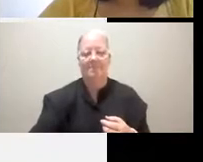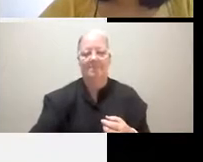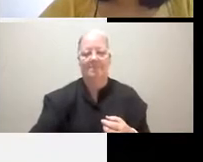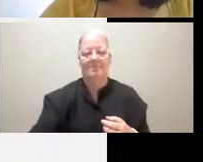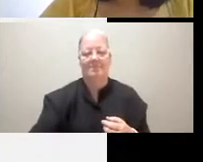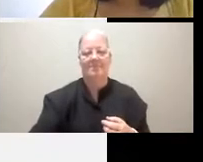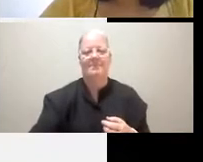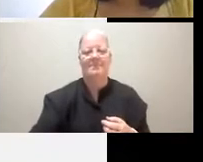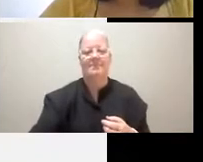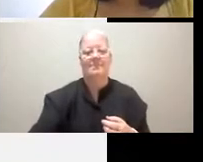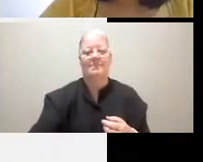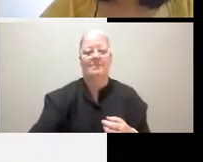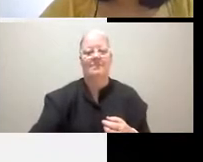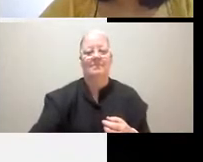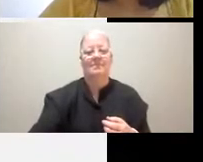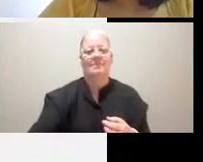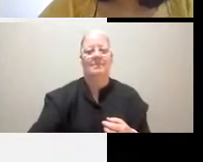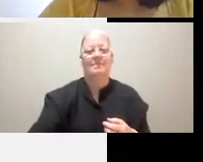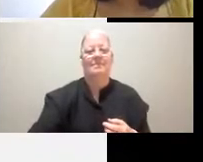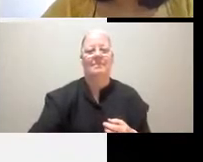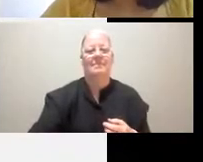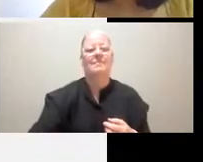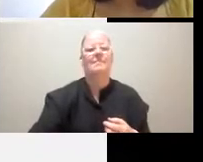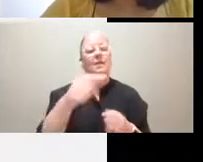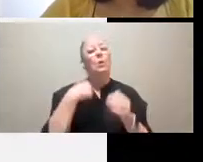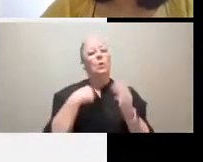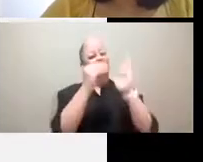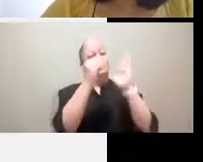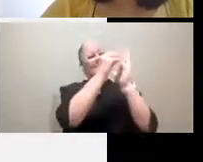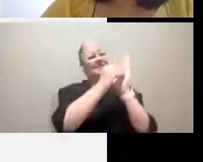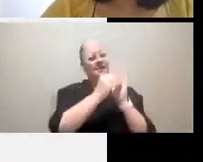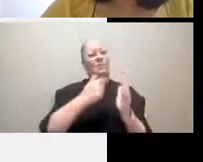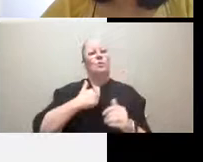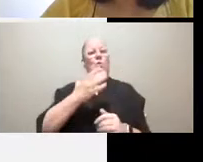so that we ensure that people are safe.